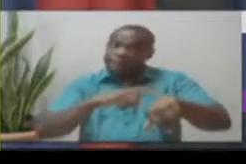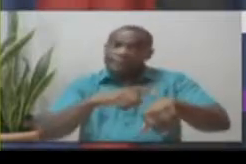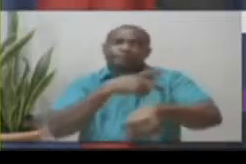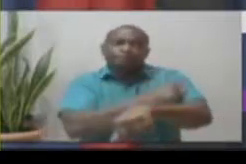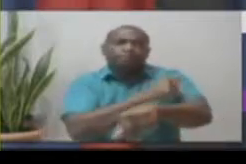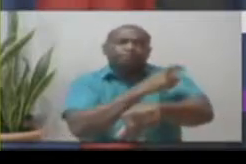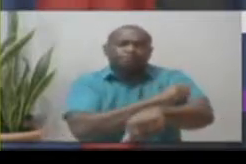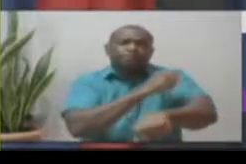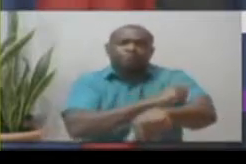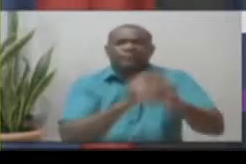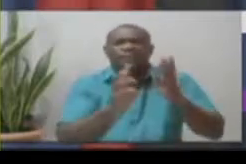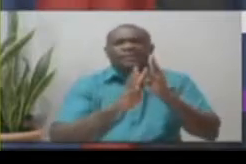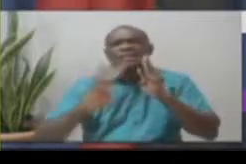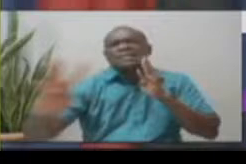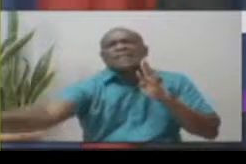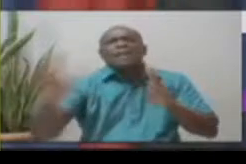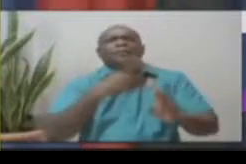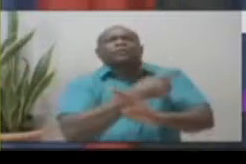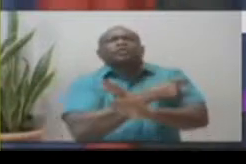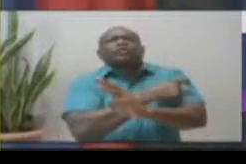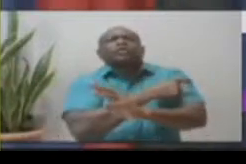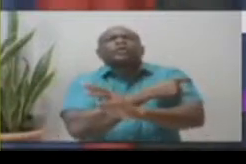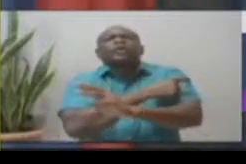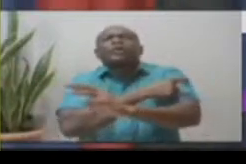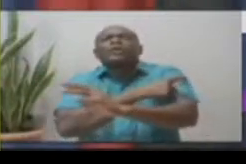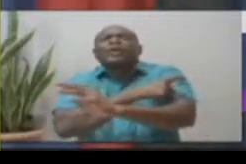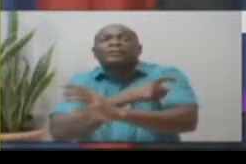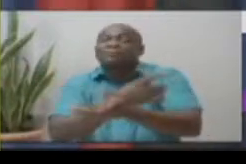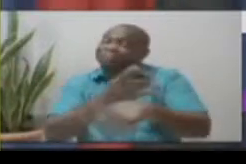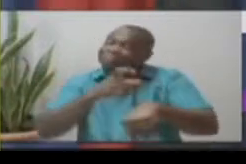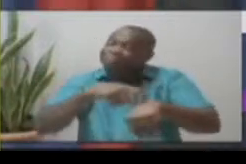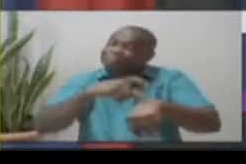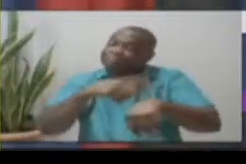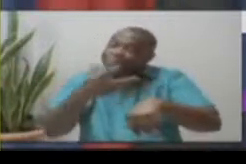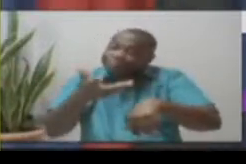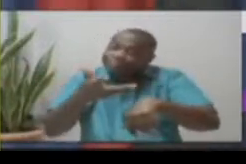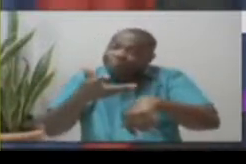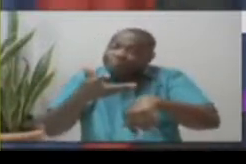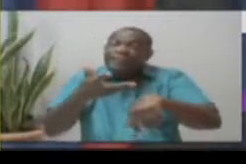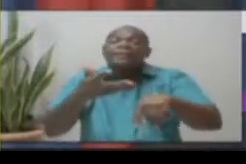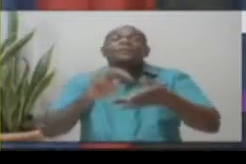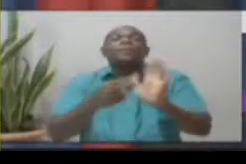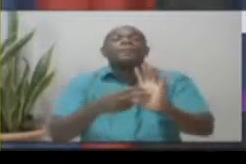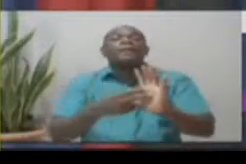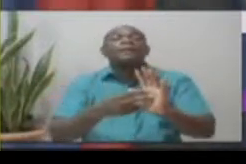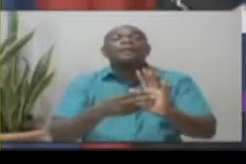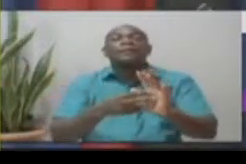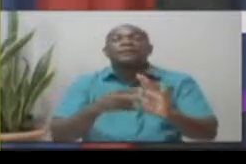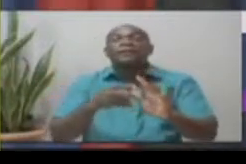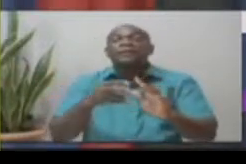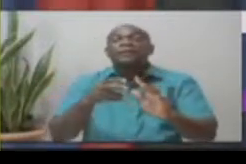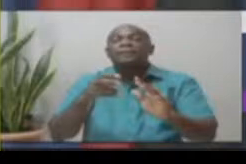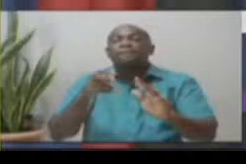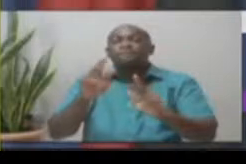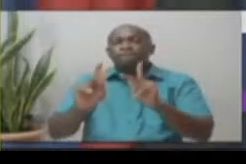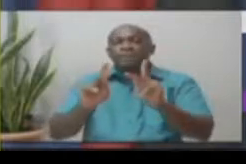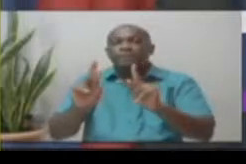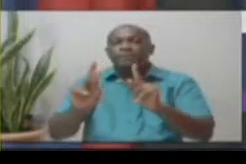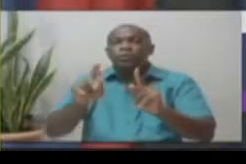that, relatively speaking, persons who require to be vaccinated in the